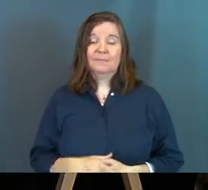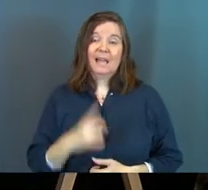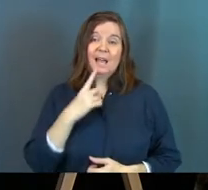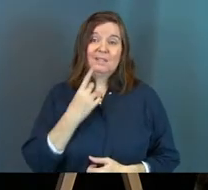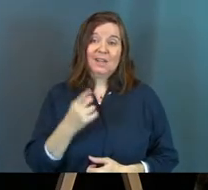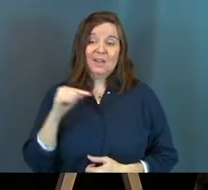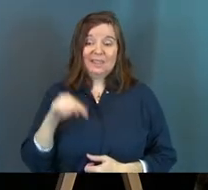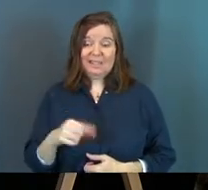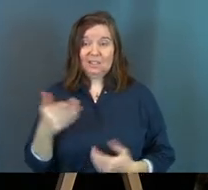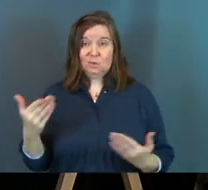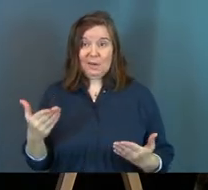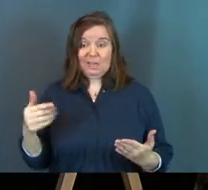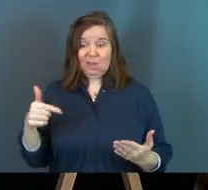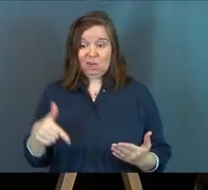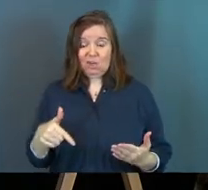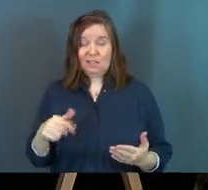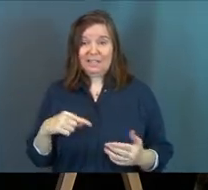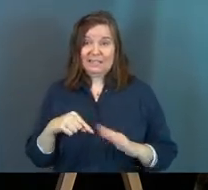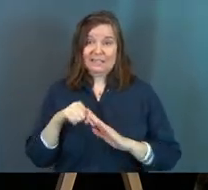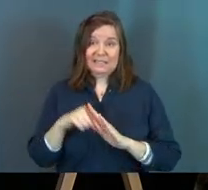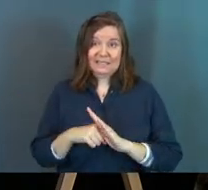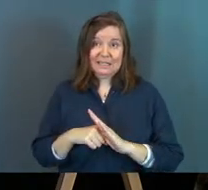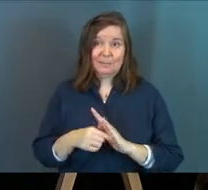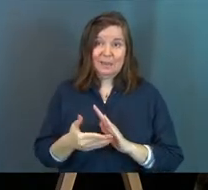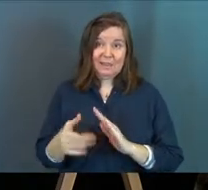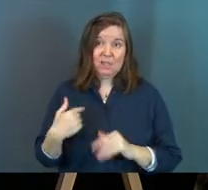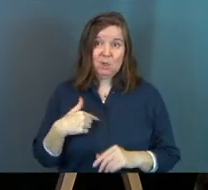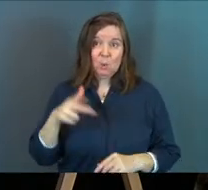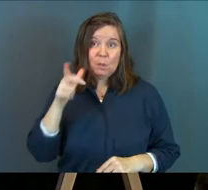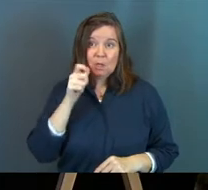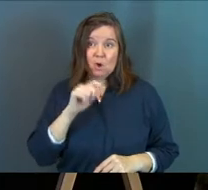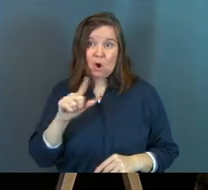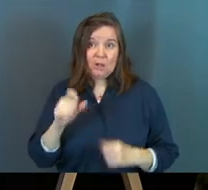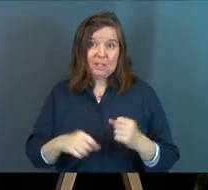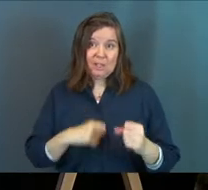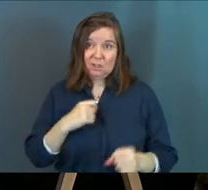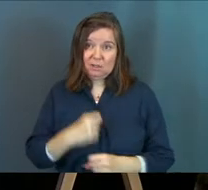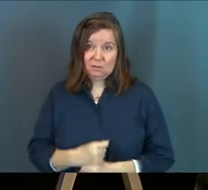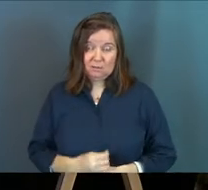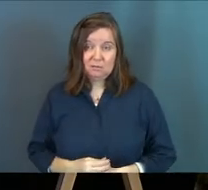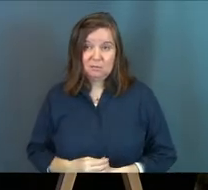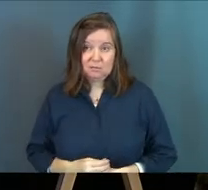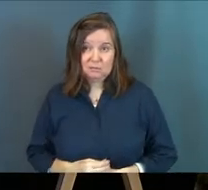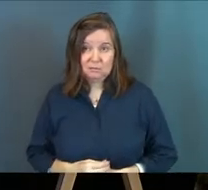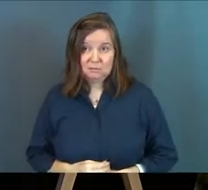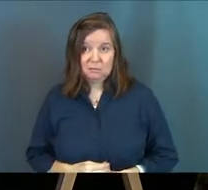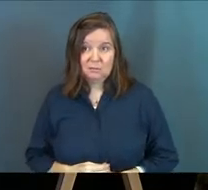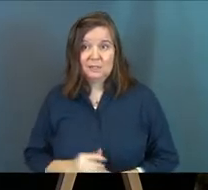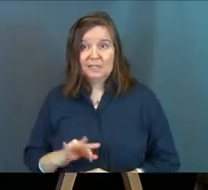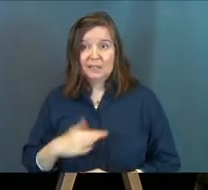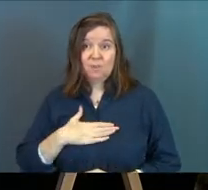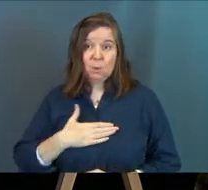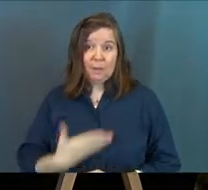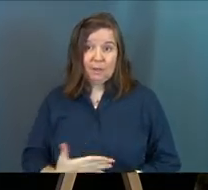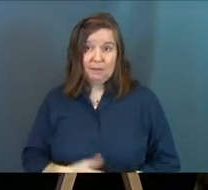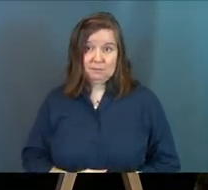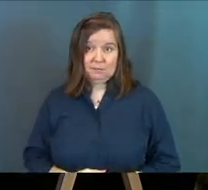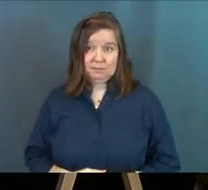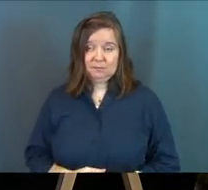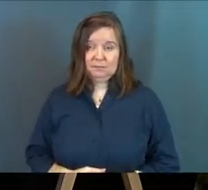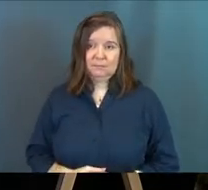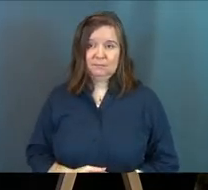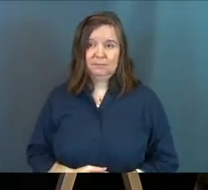I'll just tell you, this right here is the deepest thing you will hear all year, if you're willing.